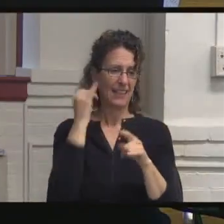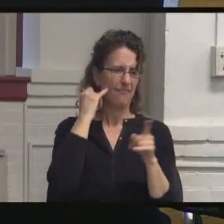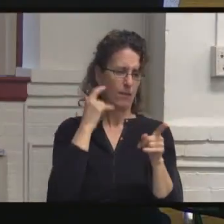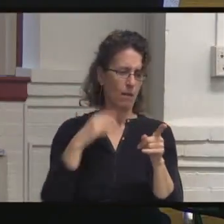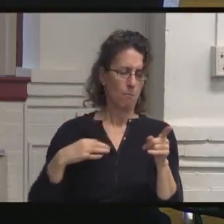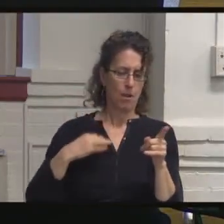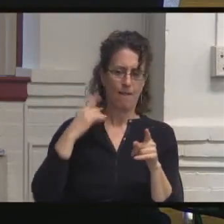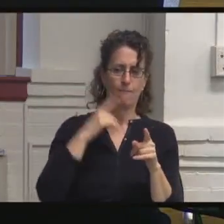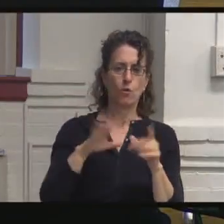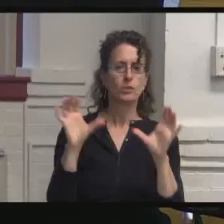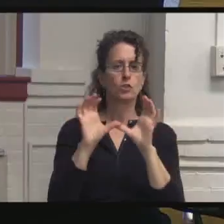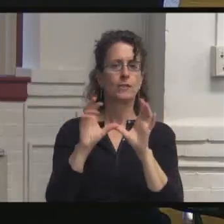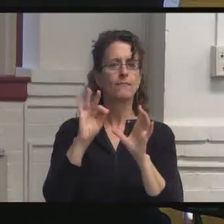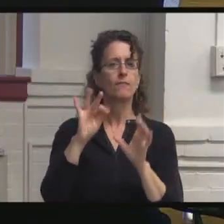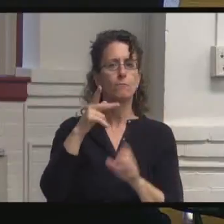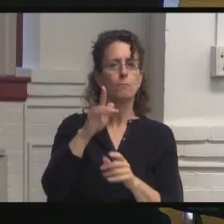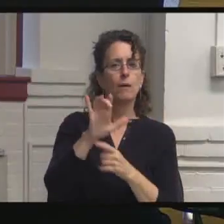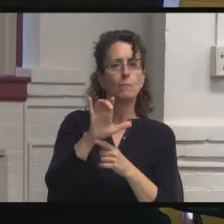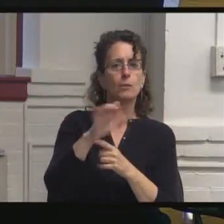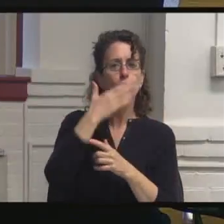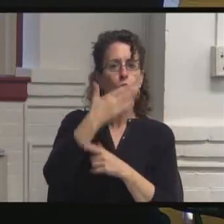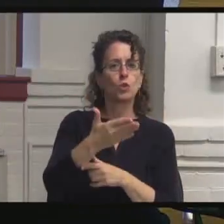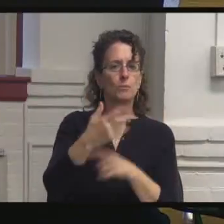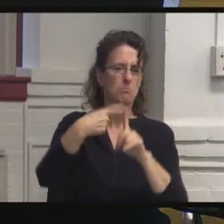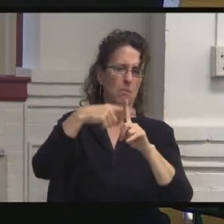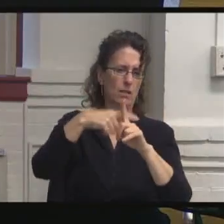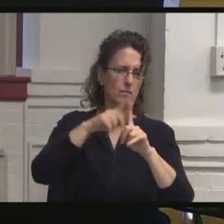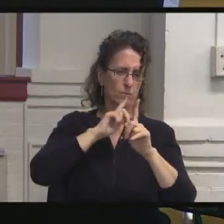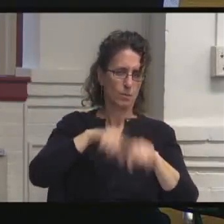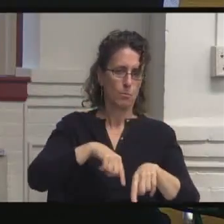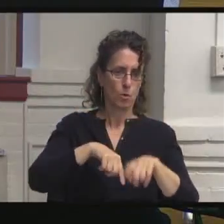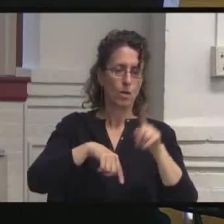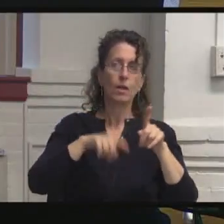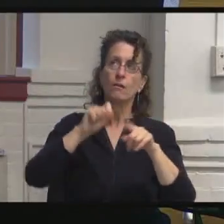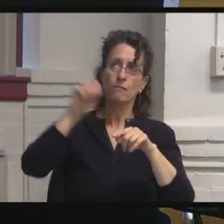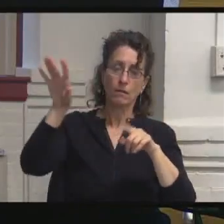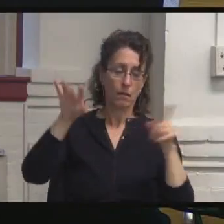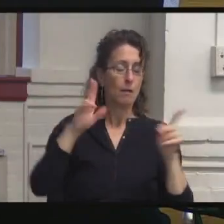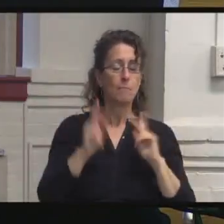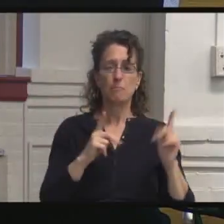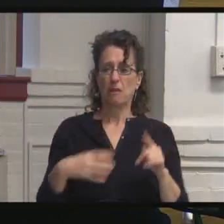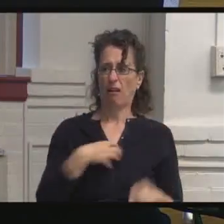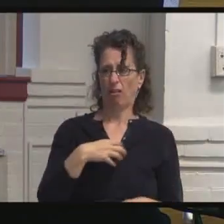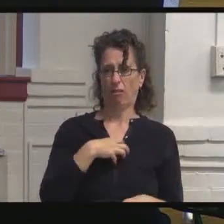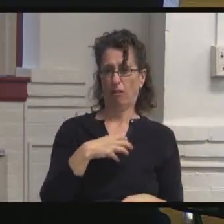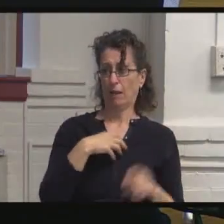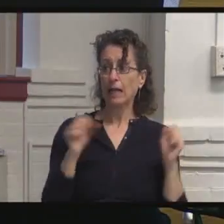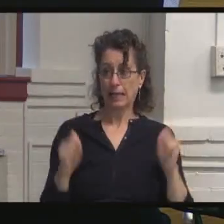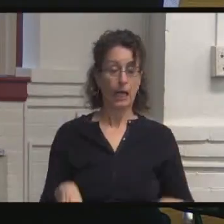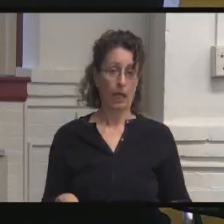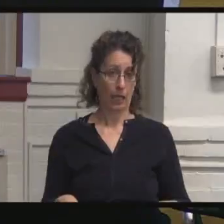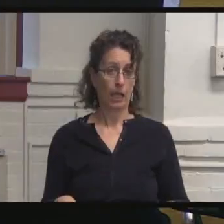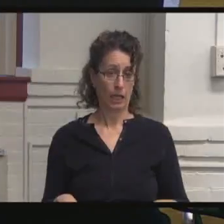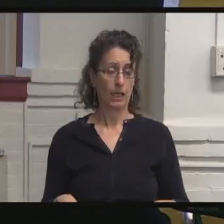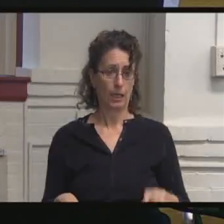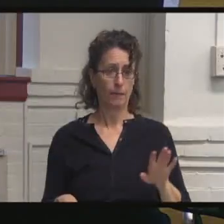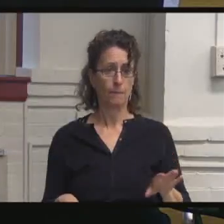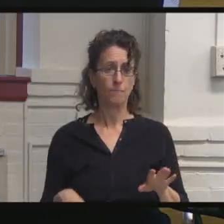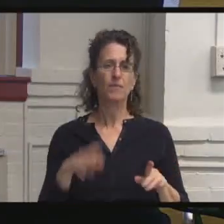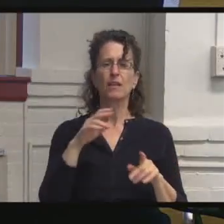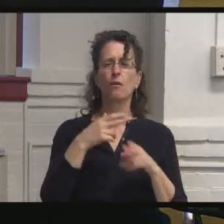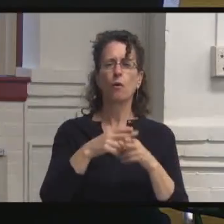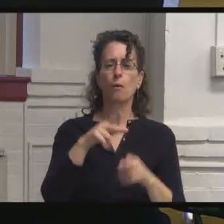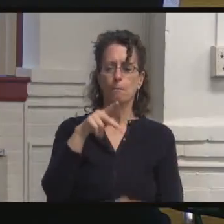good. They are referred to as petitioners in this Section 248A process, and the petition